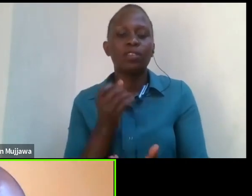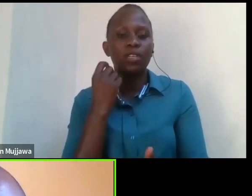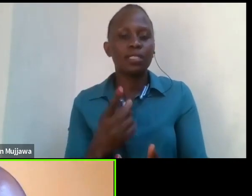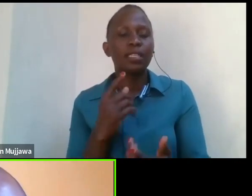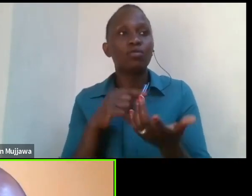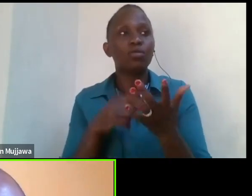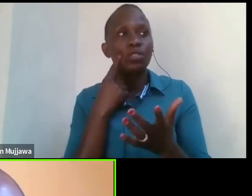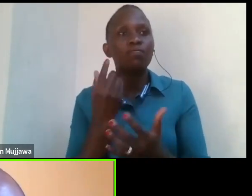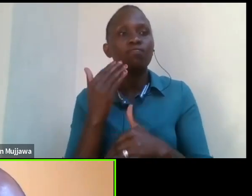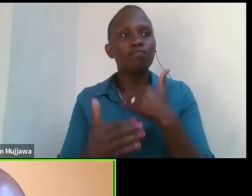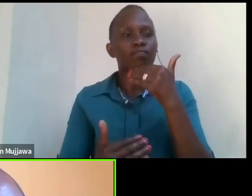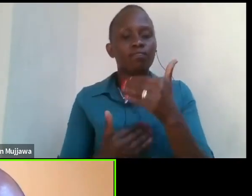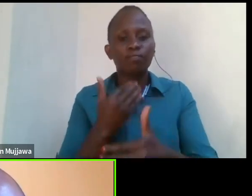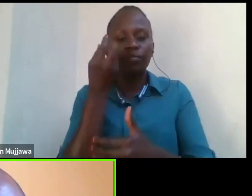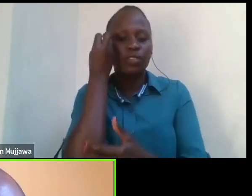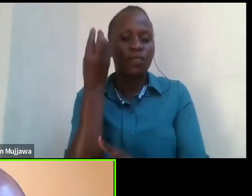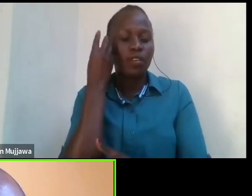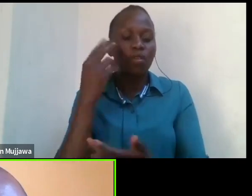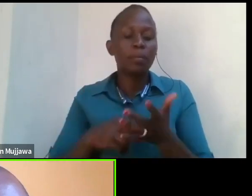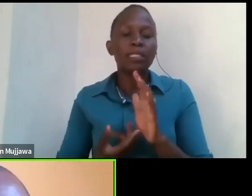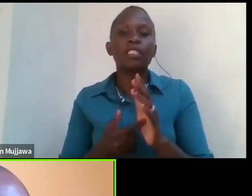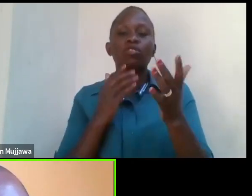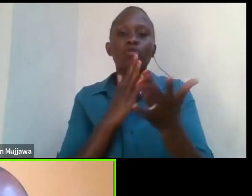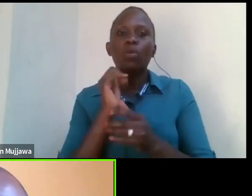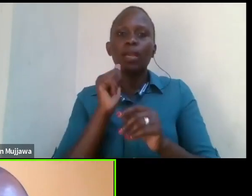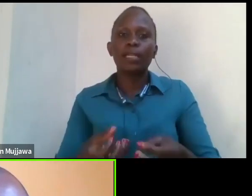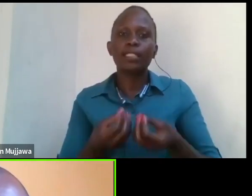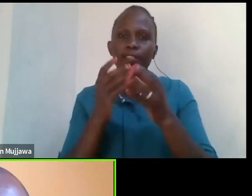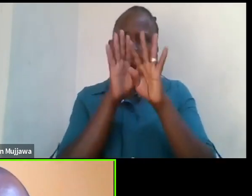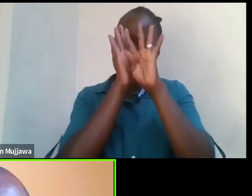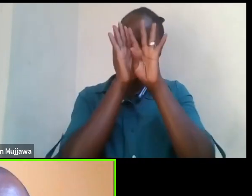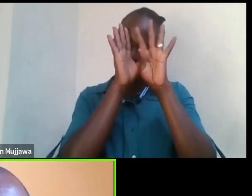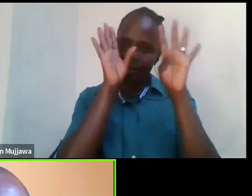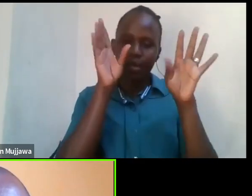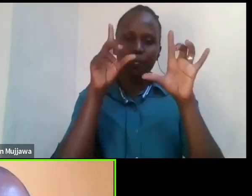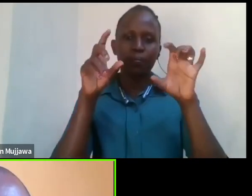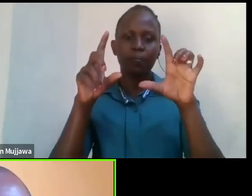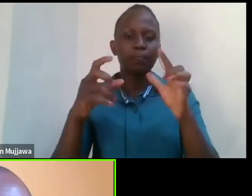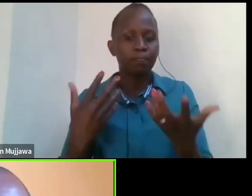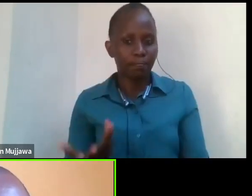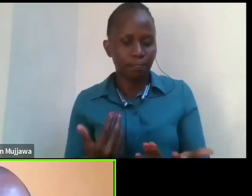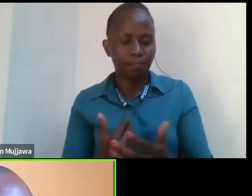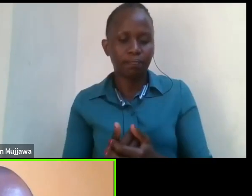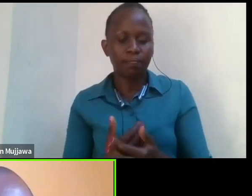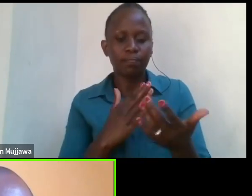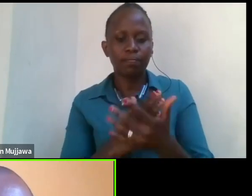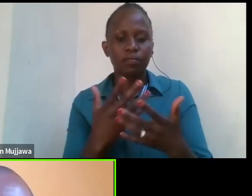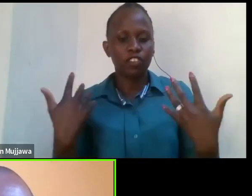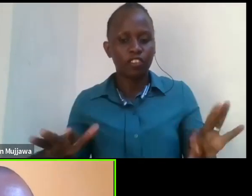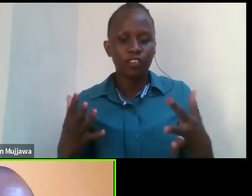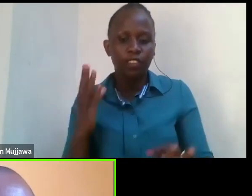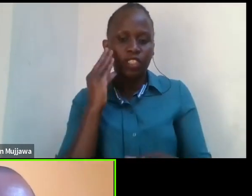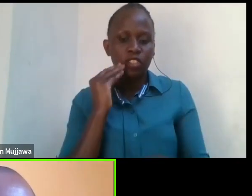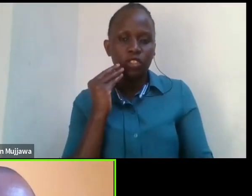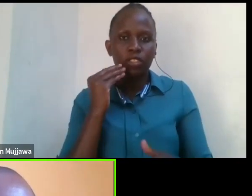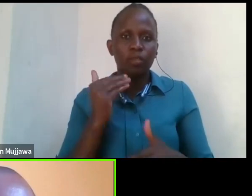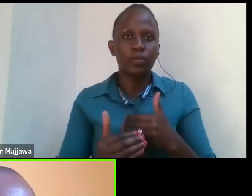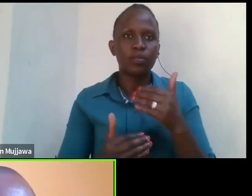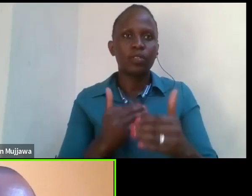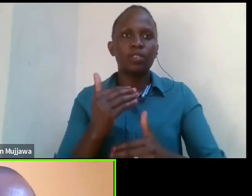innovators. So this should actually be able to give you that comfort that I have gone through this process of